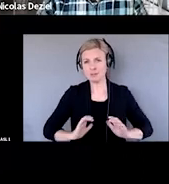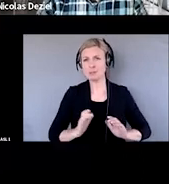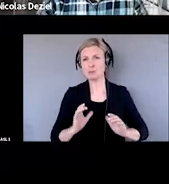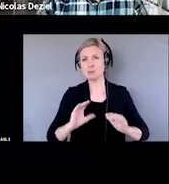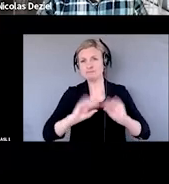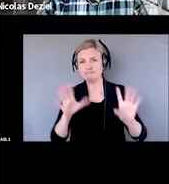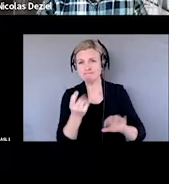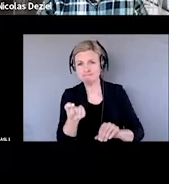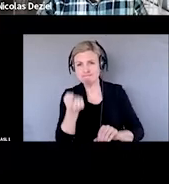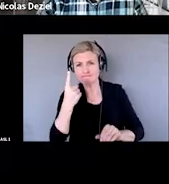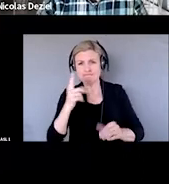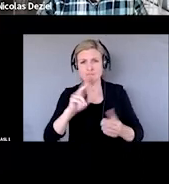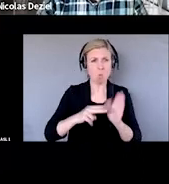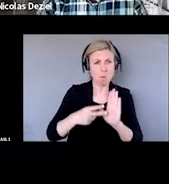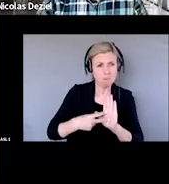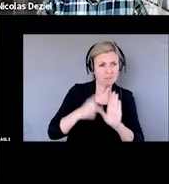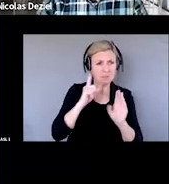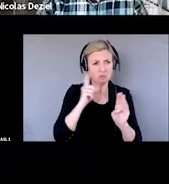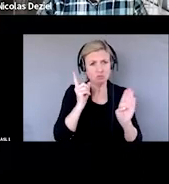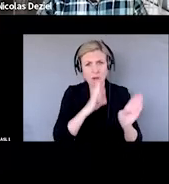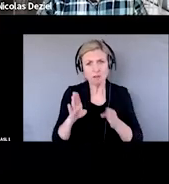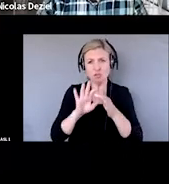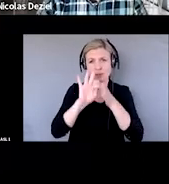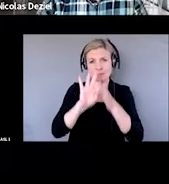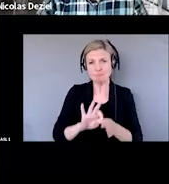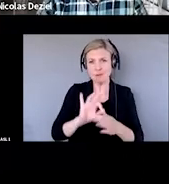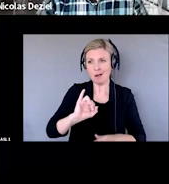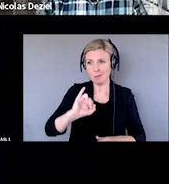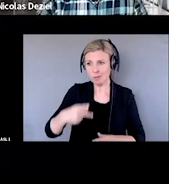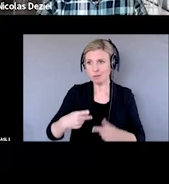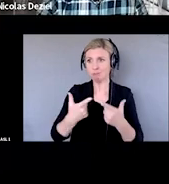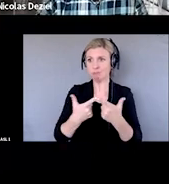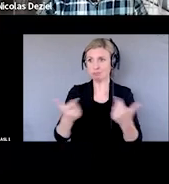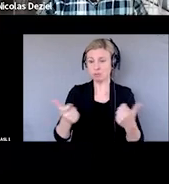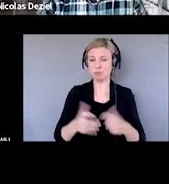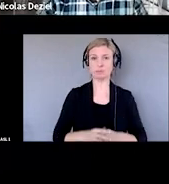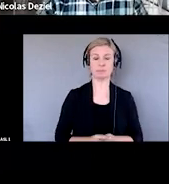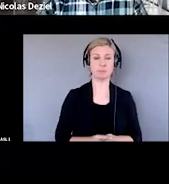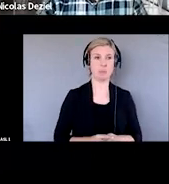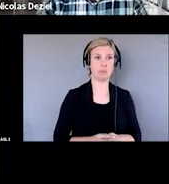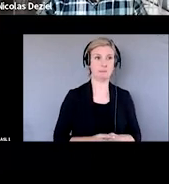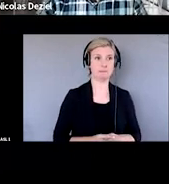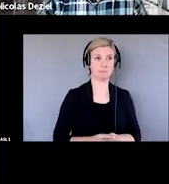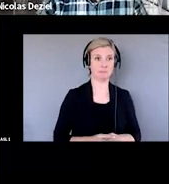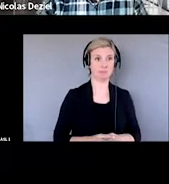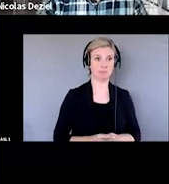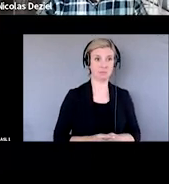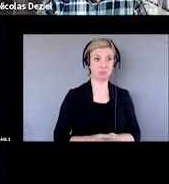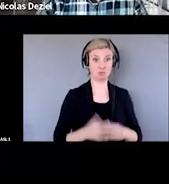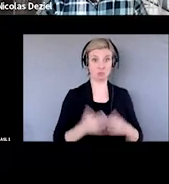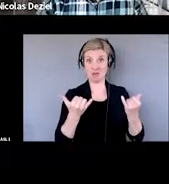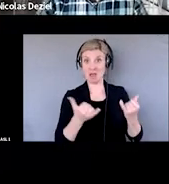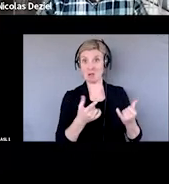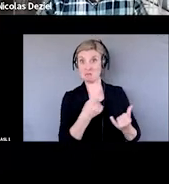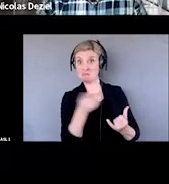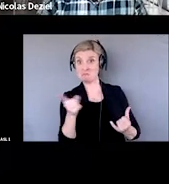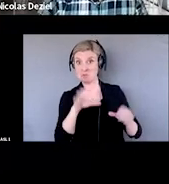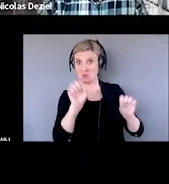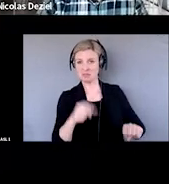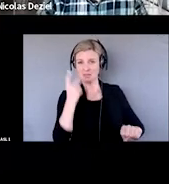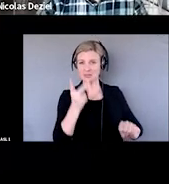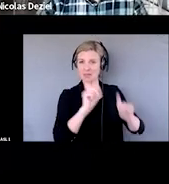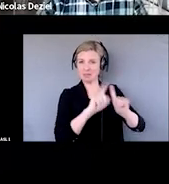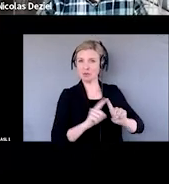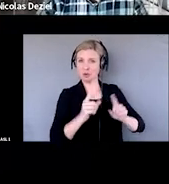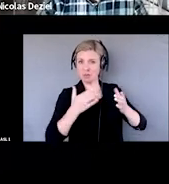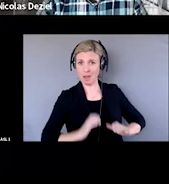provide relevant, objective, and tailored information. And on screen, you see the clients that we have. I'm sure you fit in